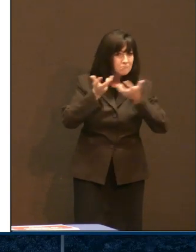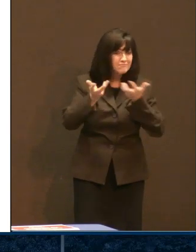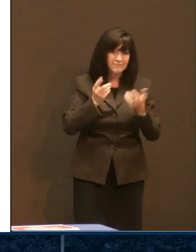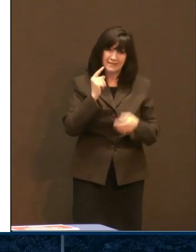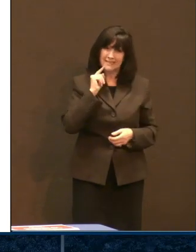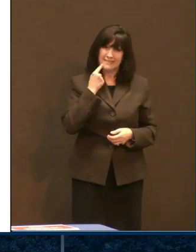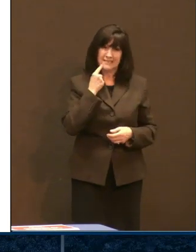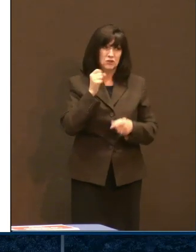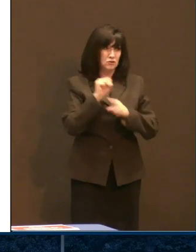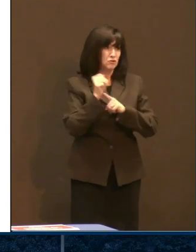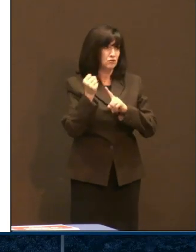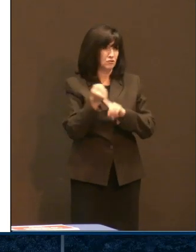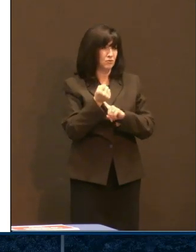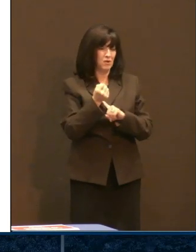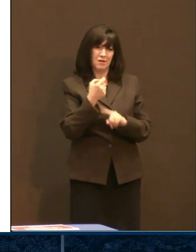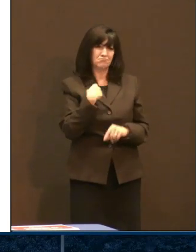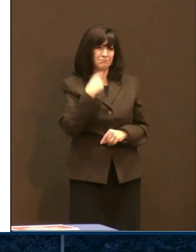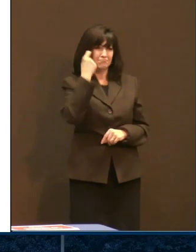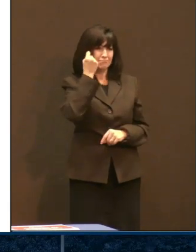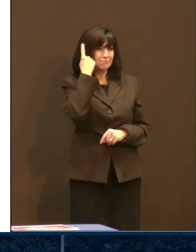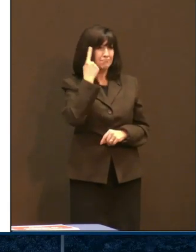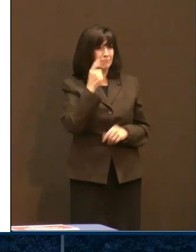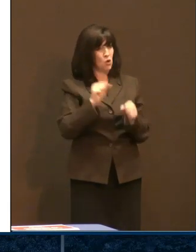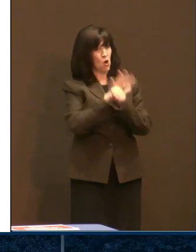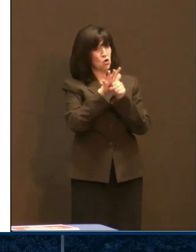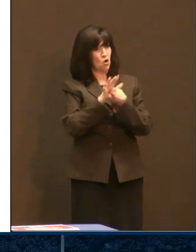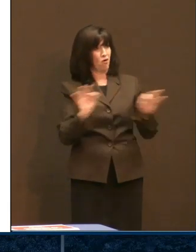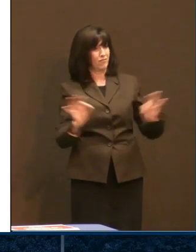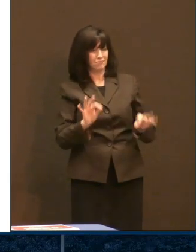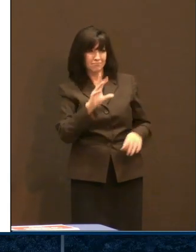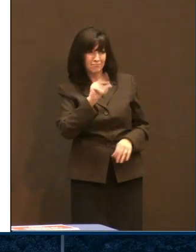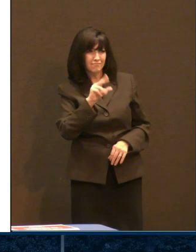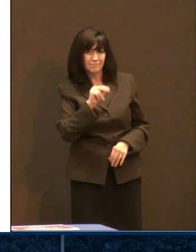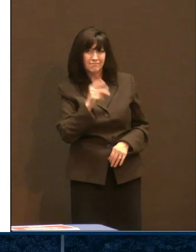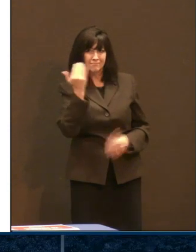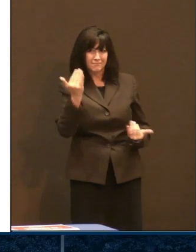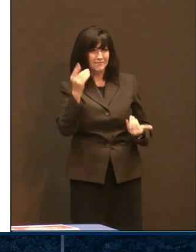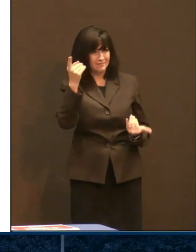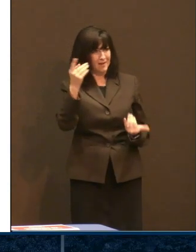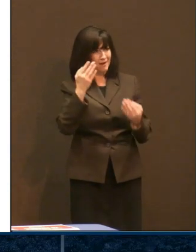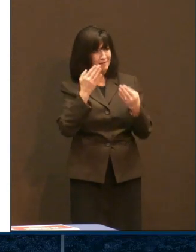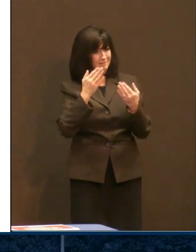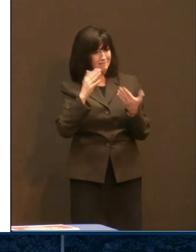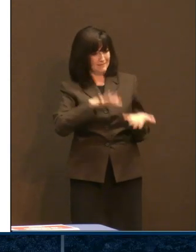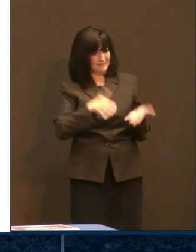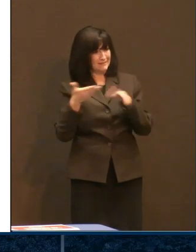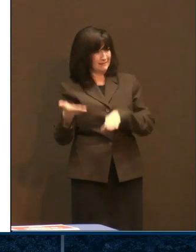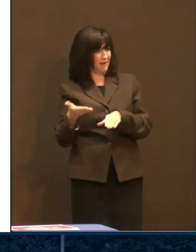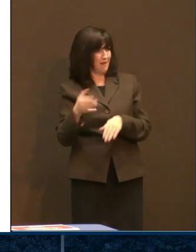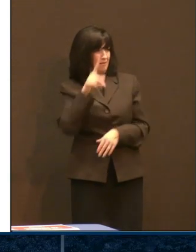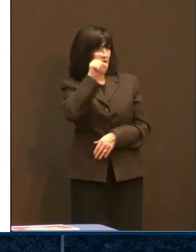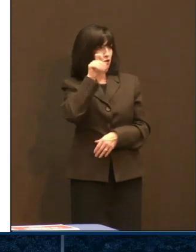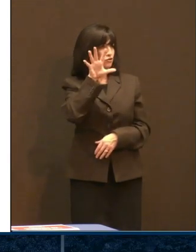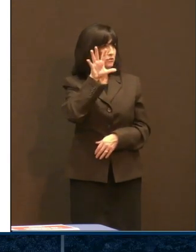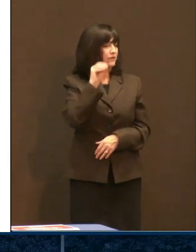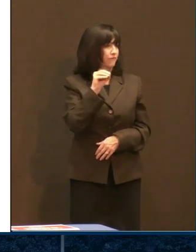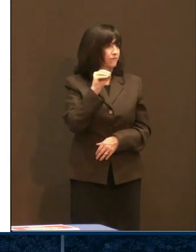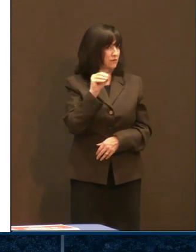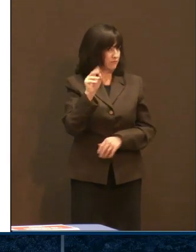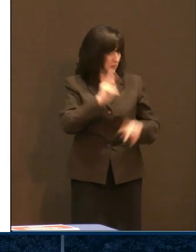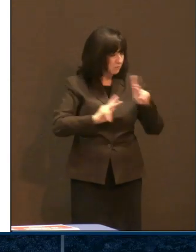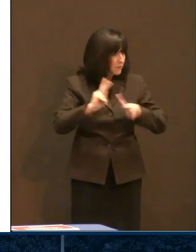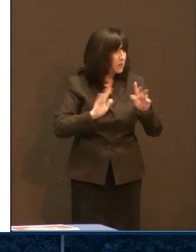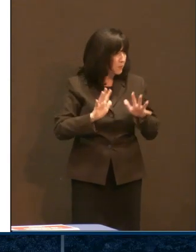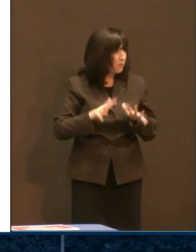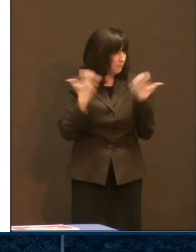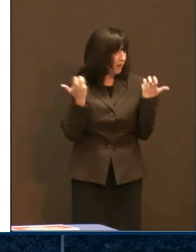mean, our deaths now, we're almost 5,000 cases. We've got deaths over 150 now, and continuing